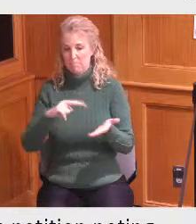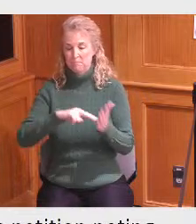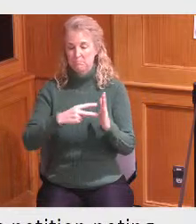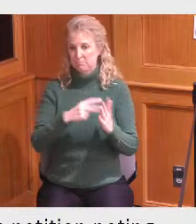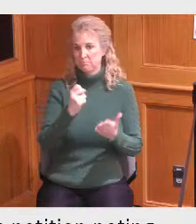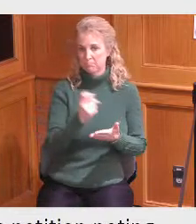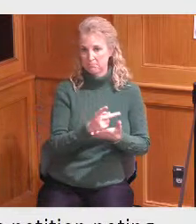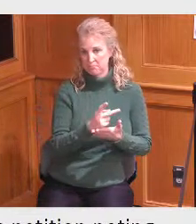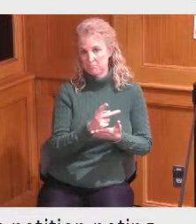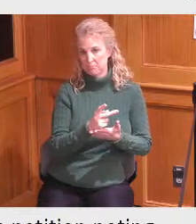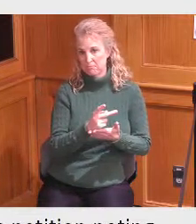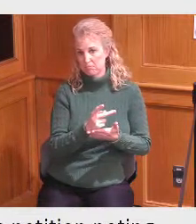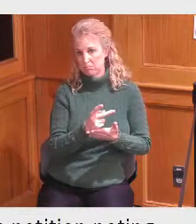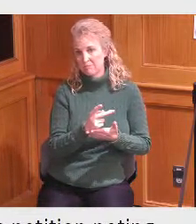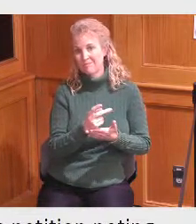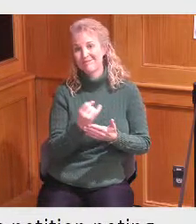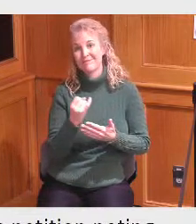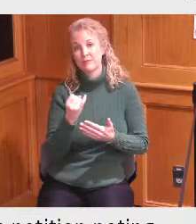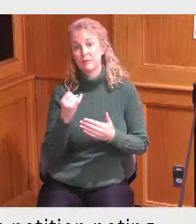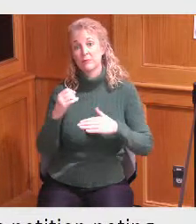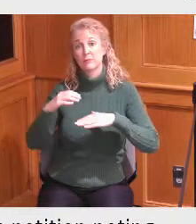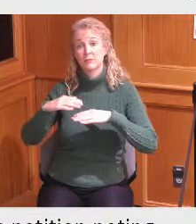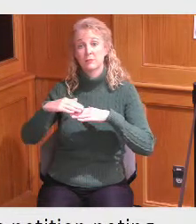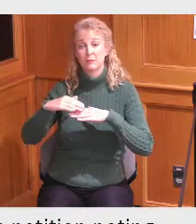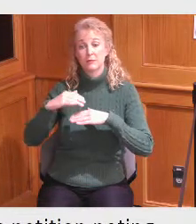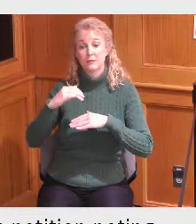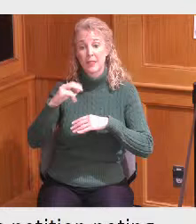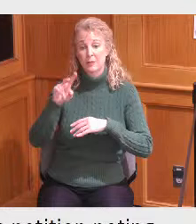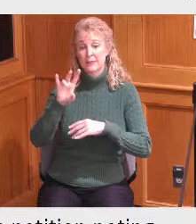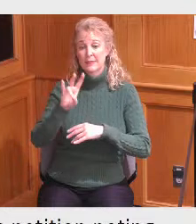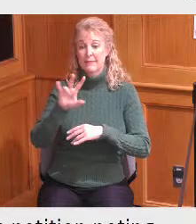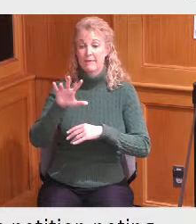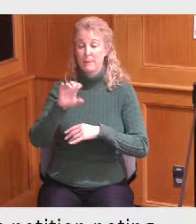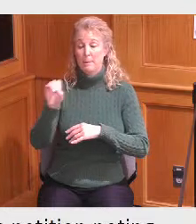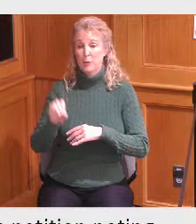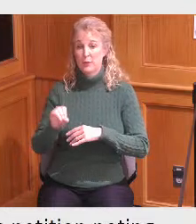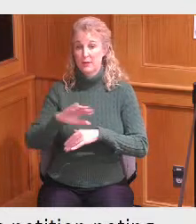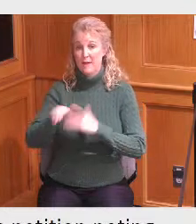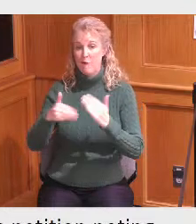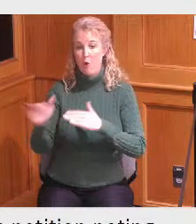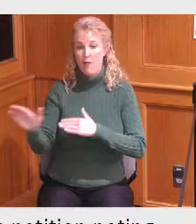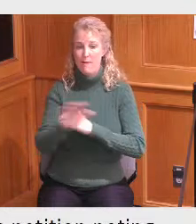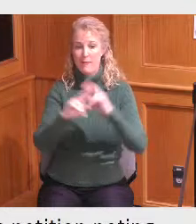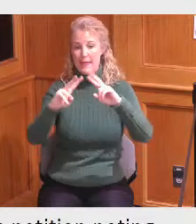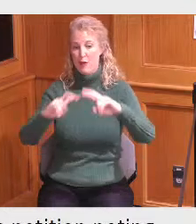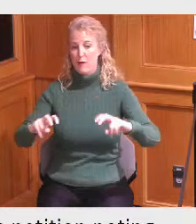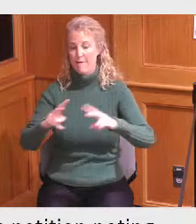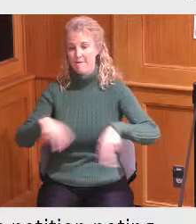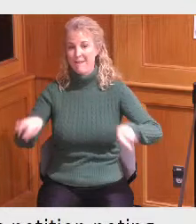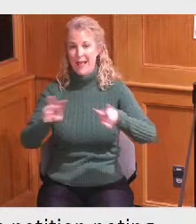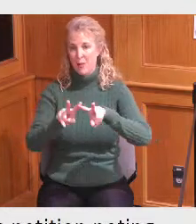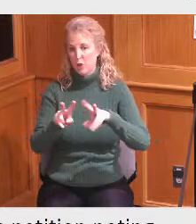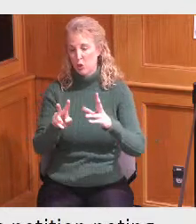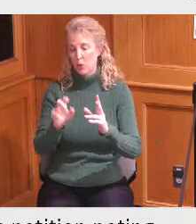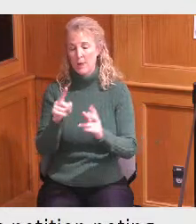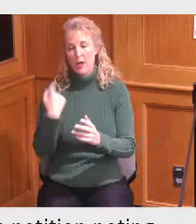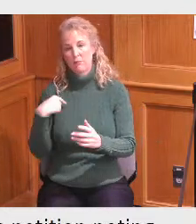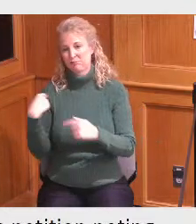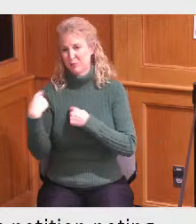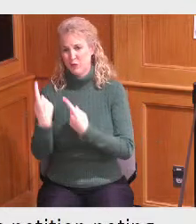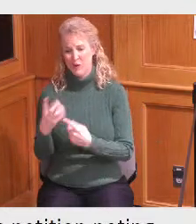There's also a provision for 75% of the assessed value, but typically the 60% threshold is what we've